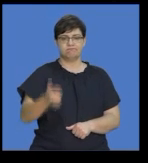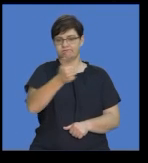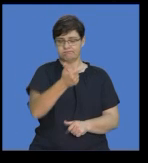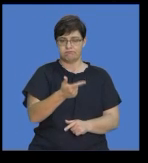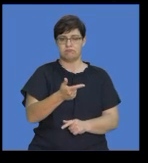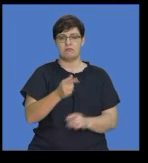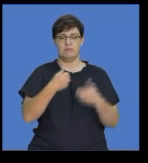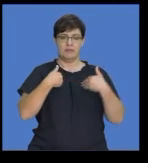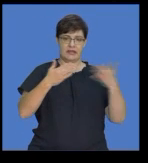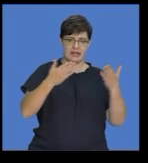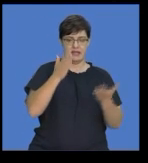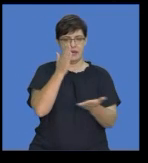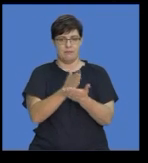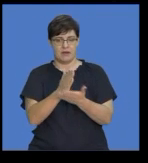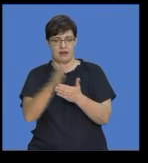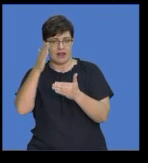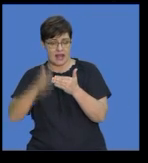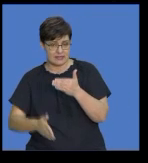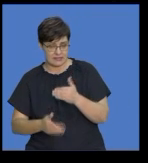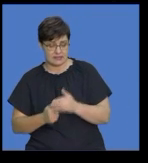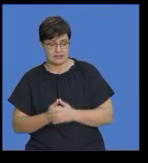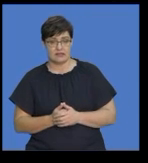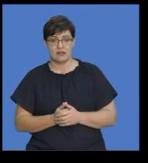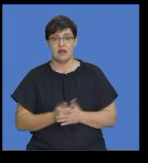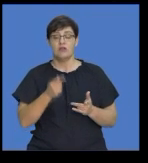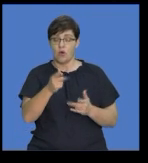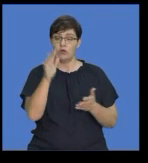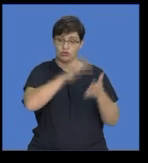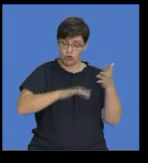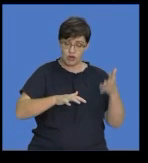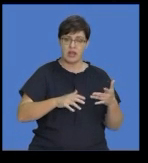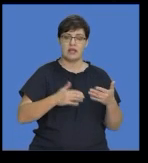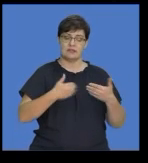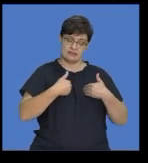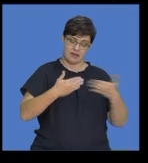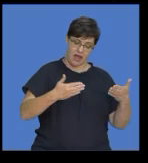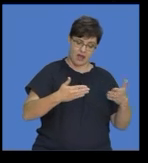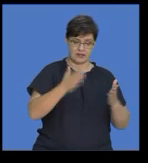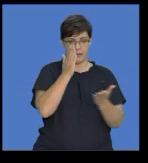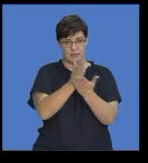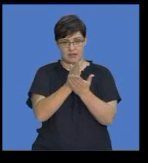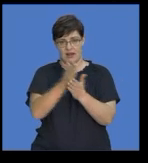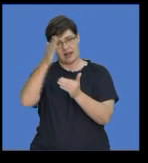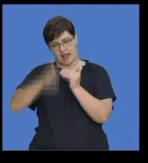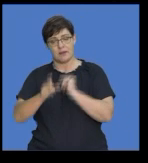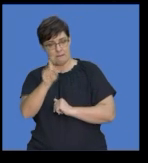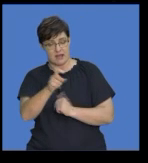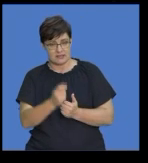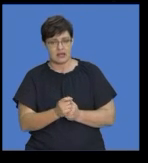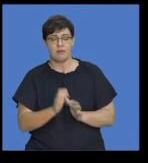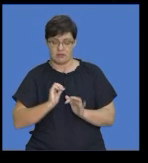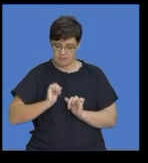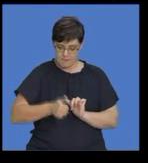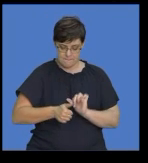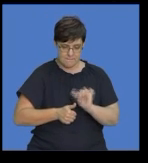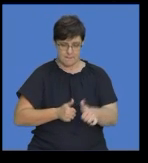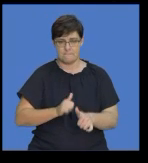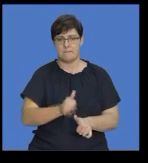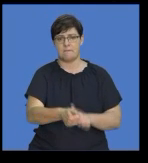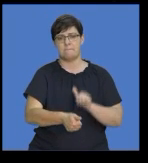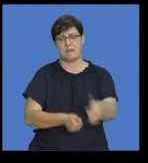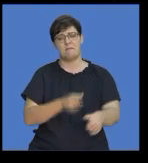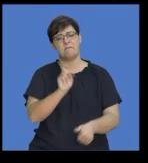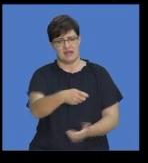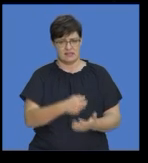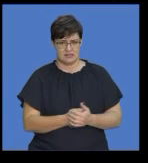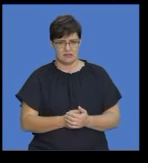Our story should have a beginning, a middle and an end and the event should be chronological meaning it should have some sort of order.